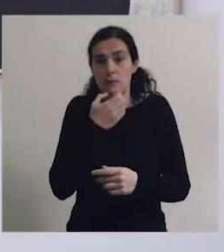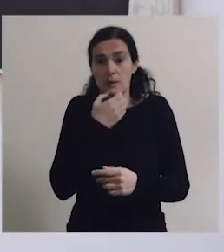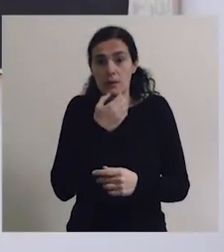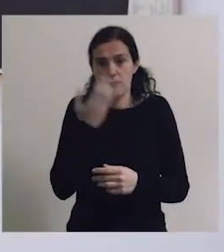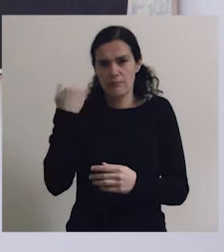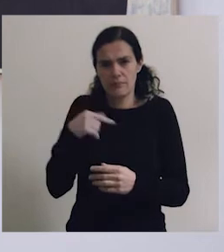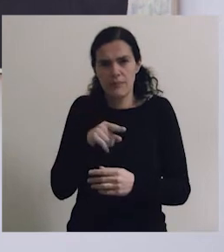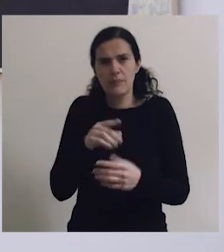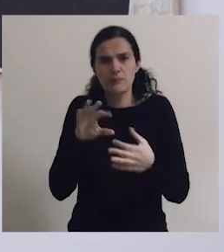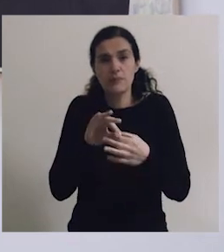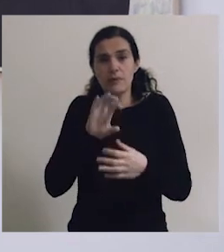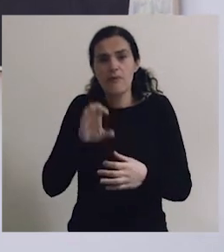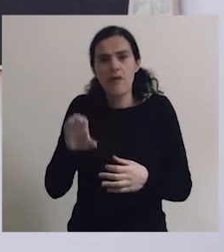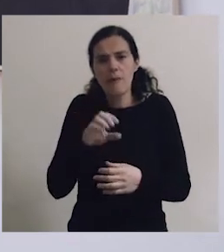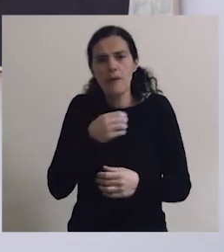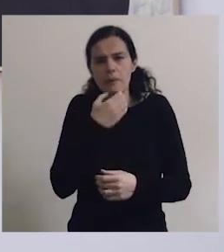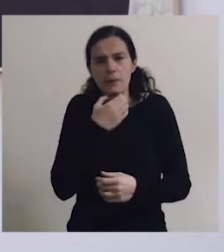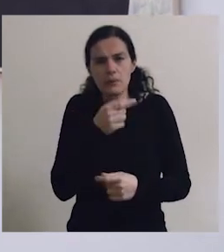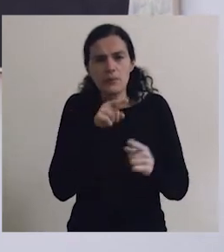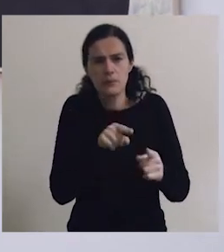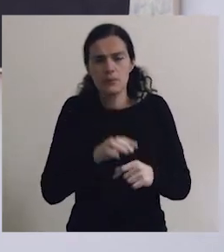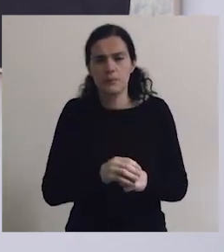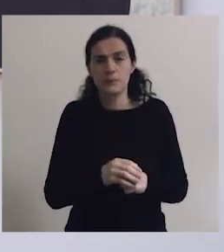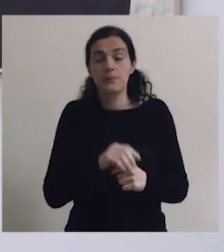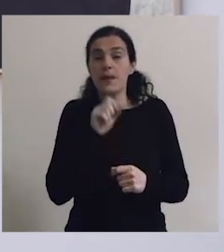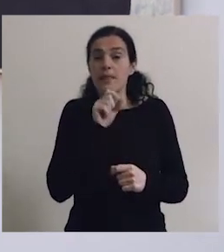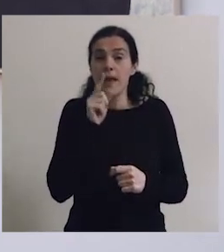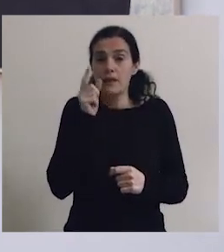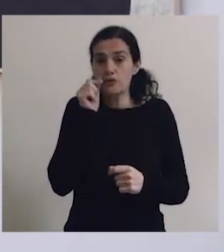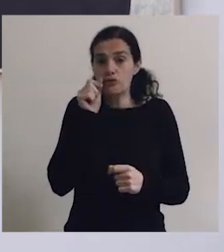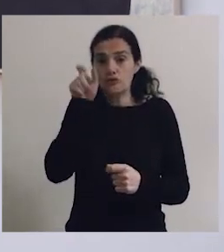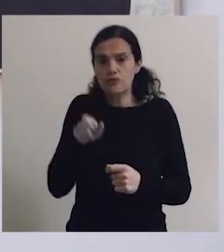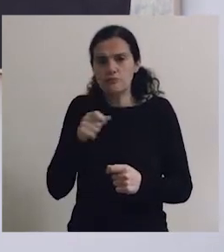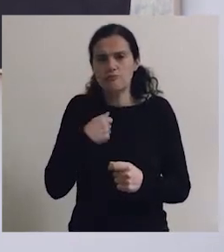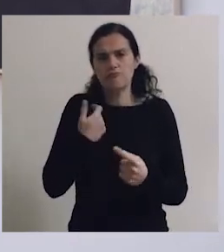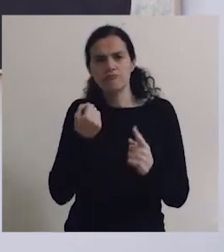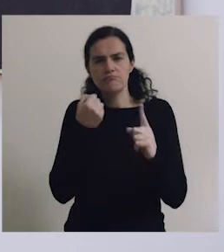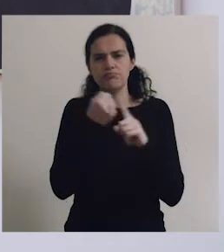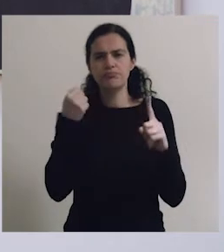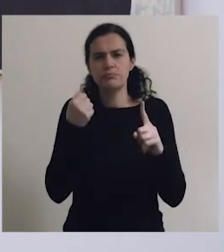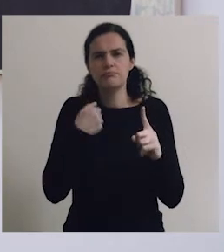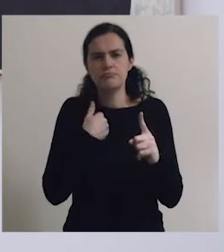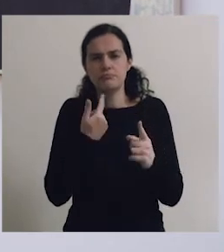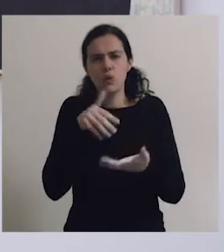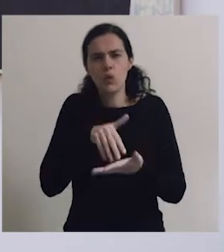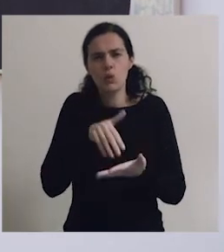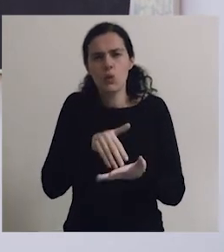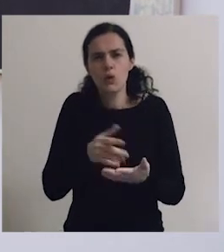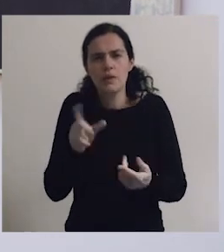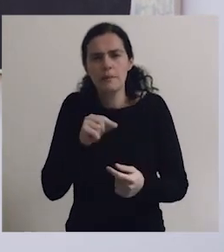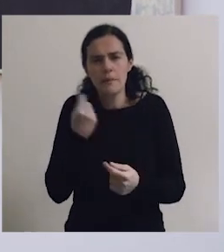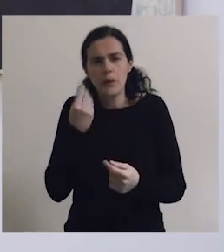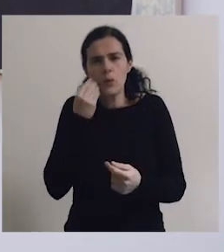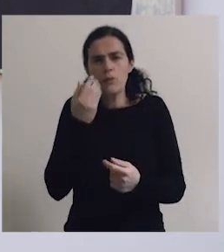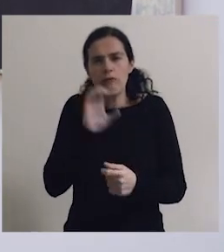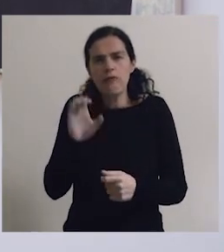the apple. The apple was just the shape that allowed him to challenge codes